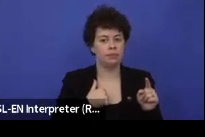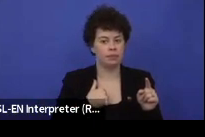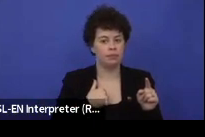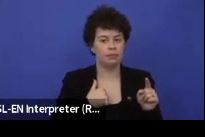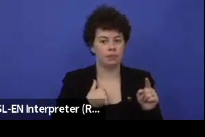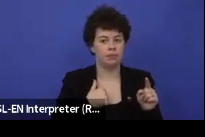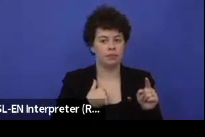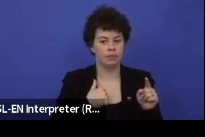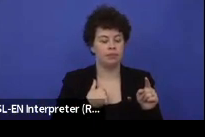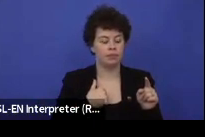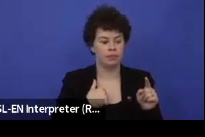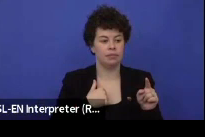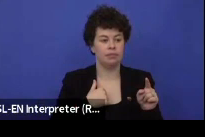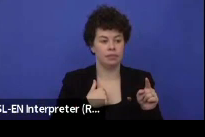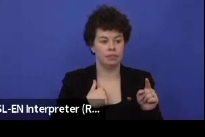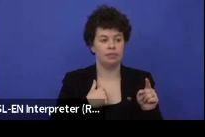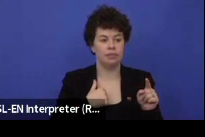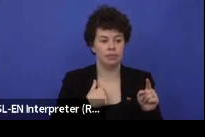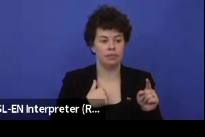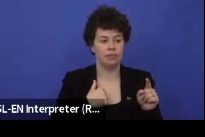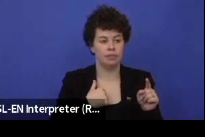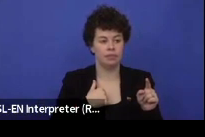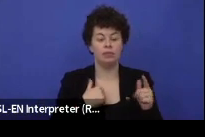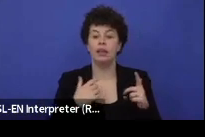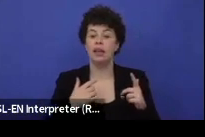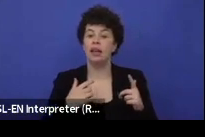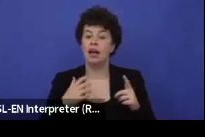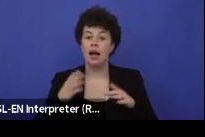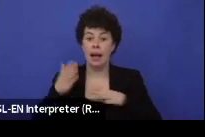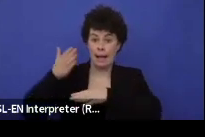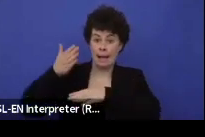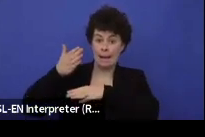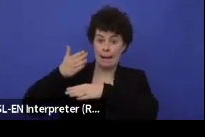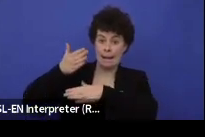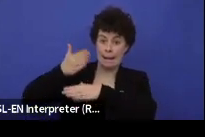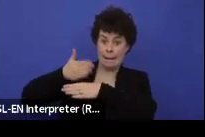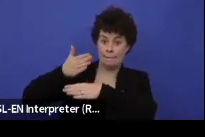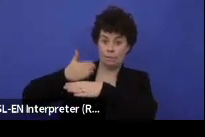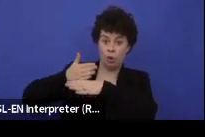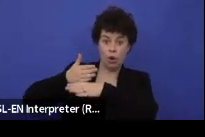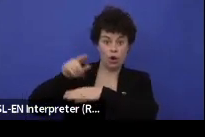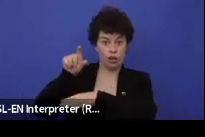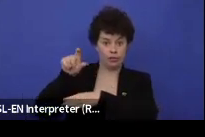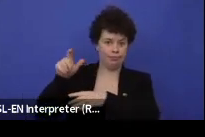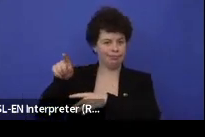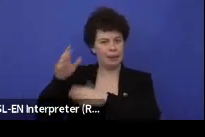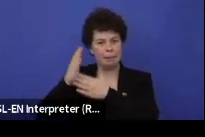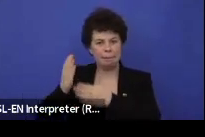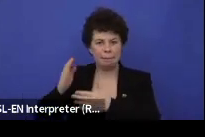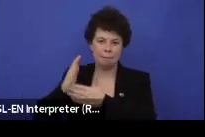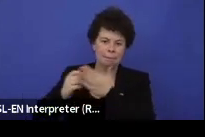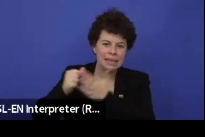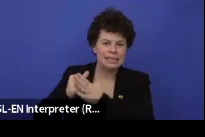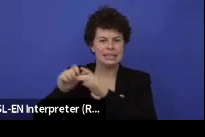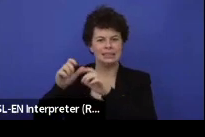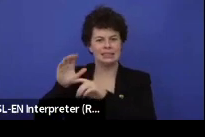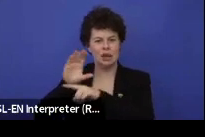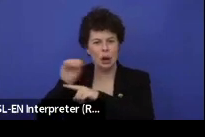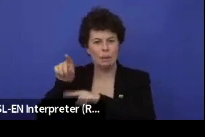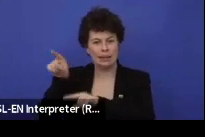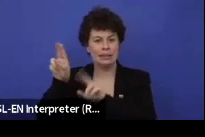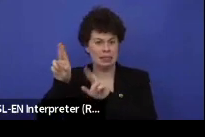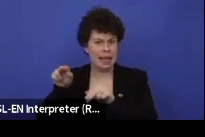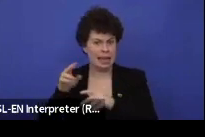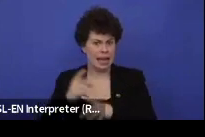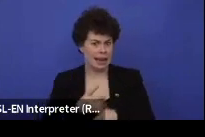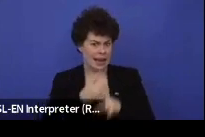Well, employers can support their employees in various ways. They can really work to